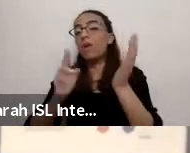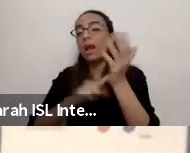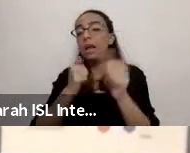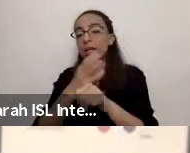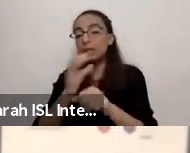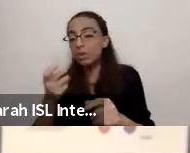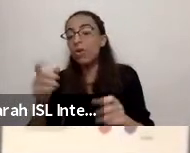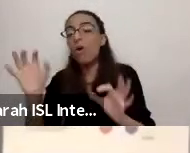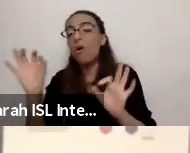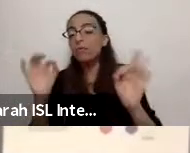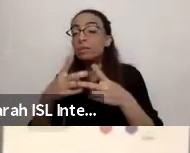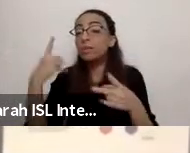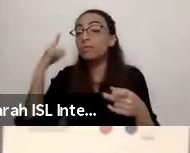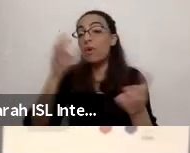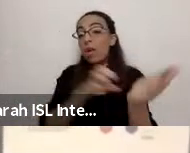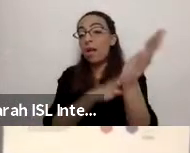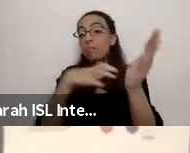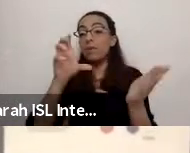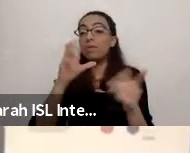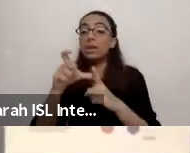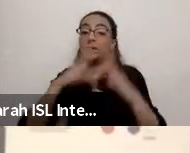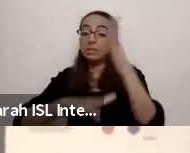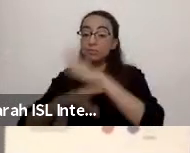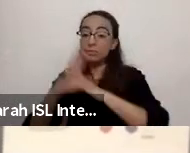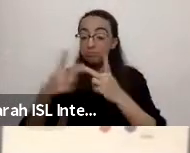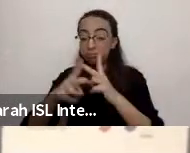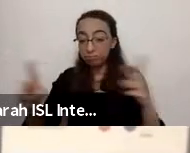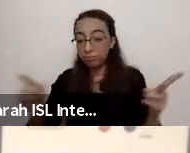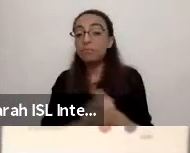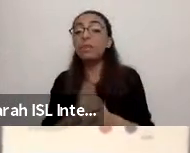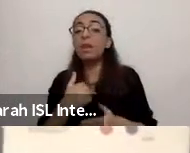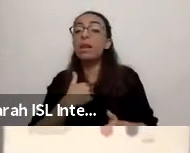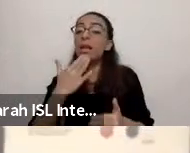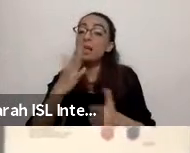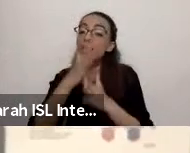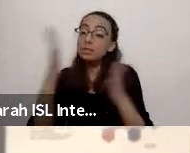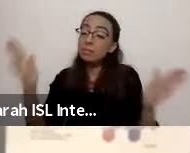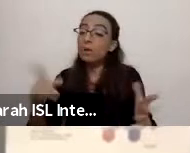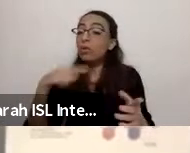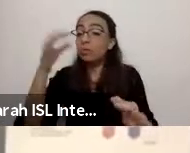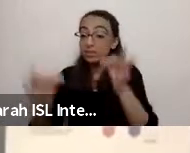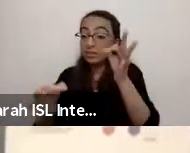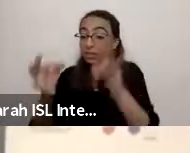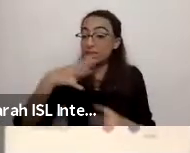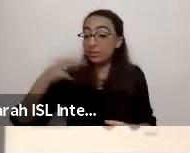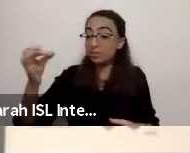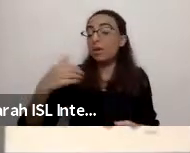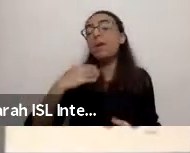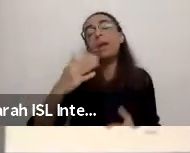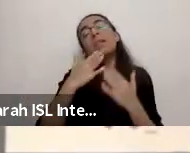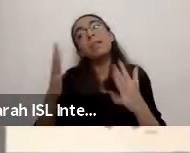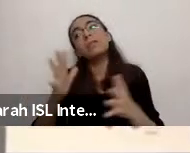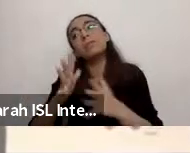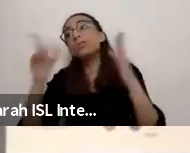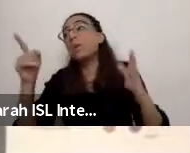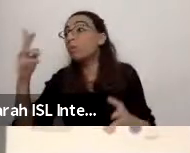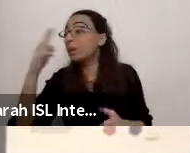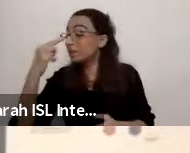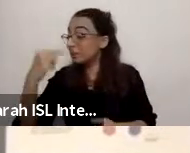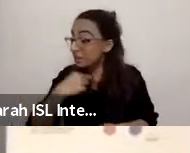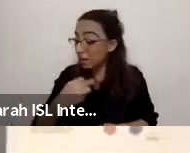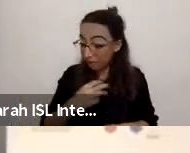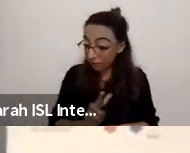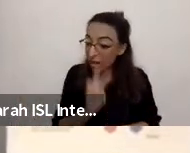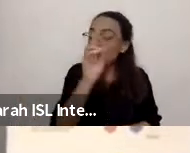empowering persons with disabilities. Thank you, jury, and thank you, NCPEDP, for considering me worthy of this recognition.